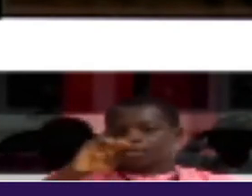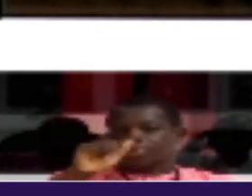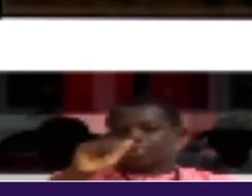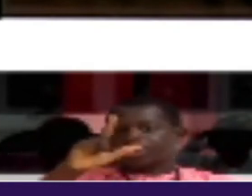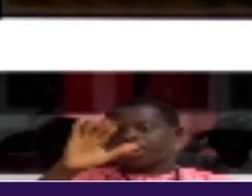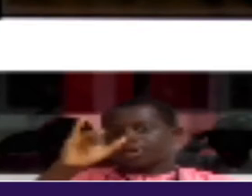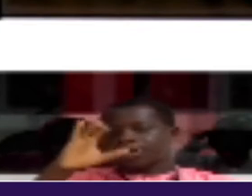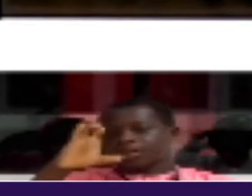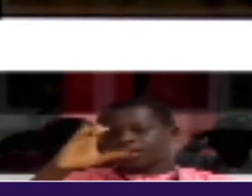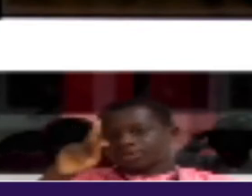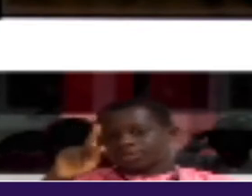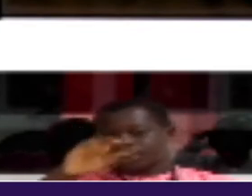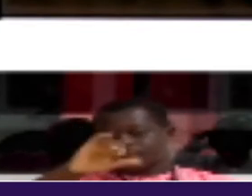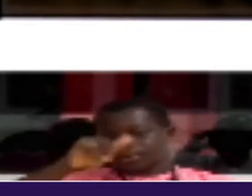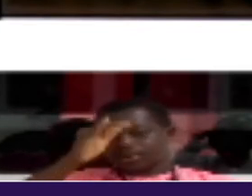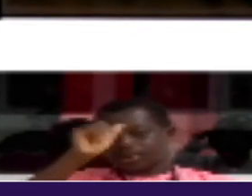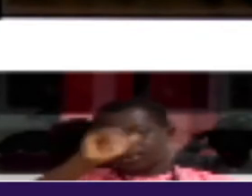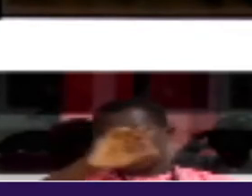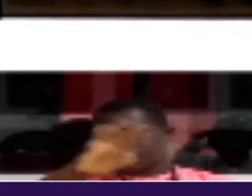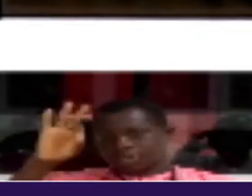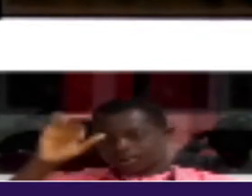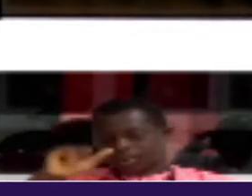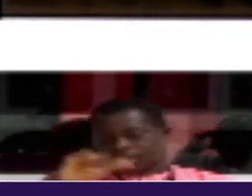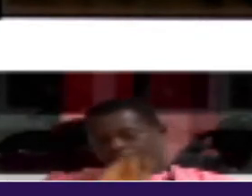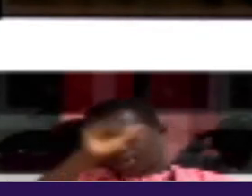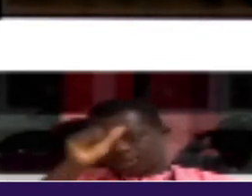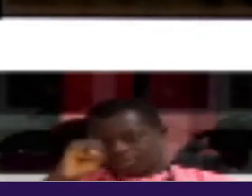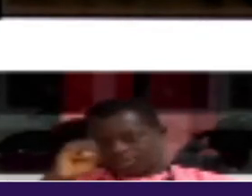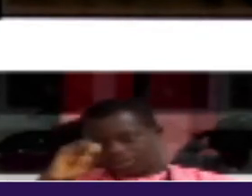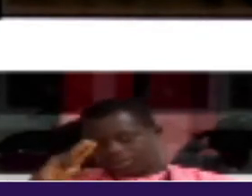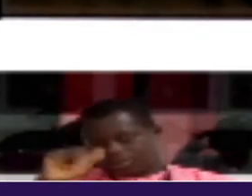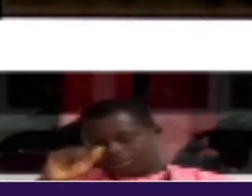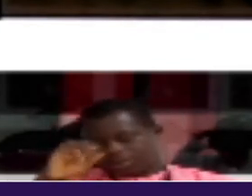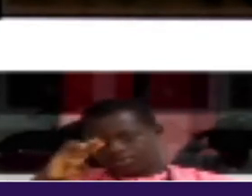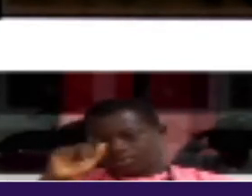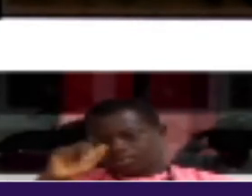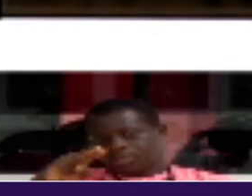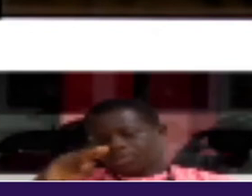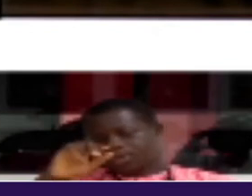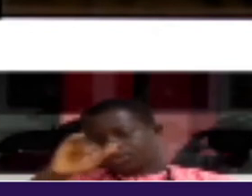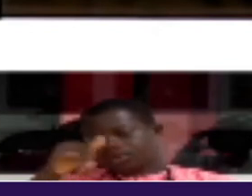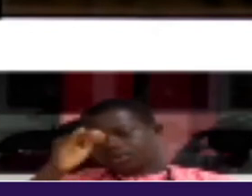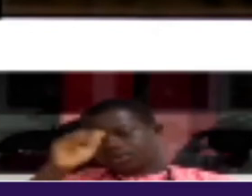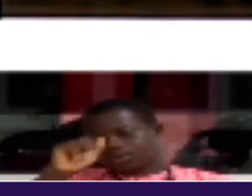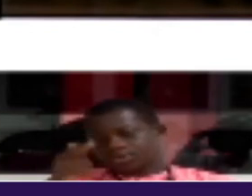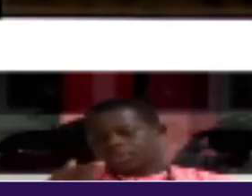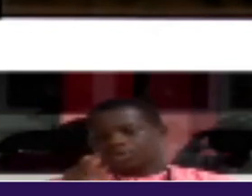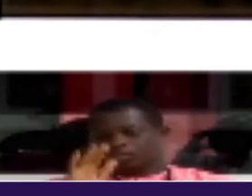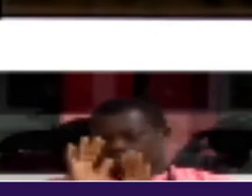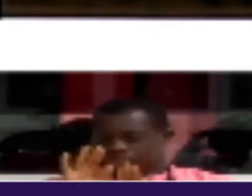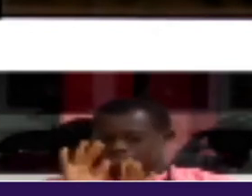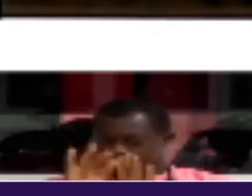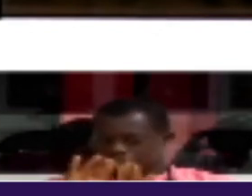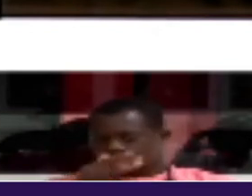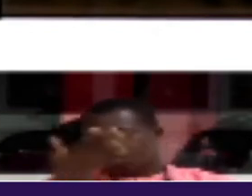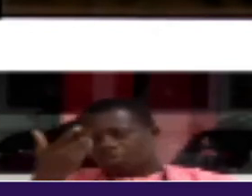and Sana Manje. Proceed. So I waited for some minutes,